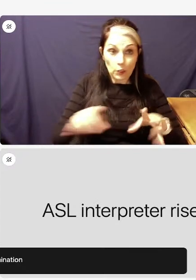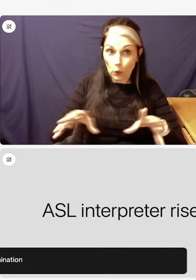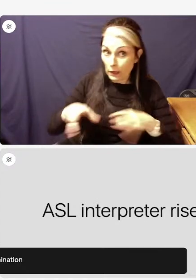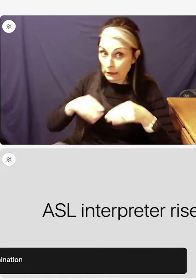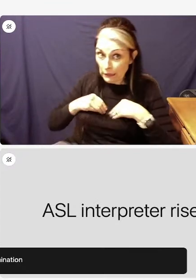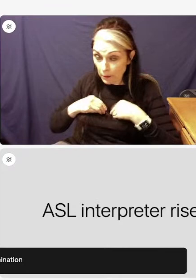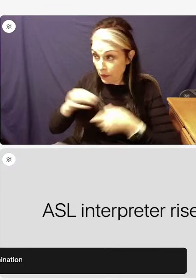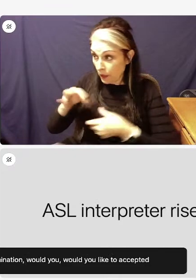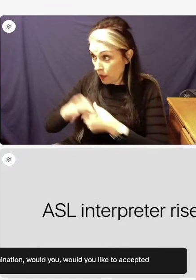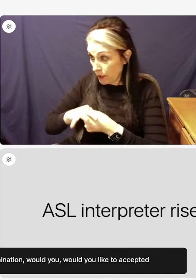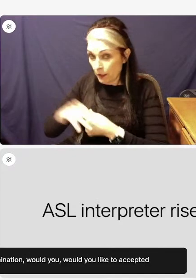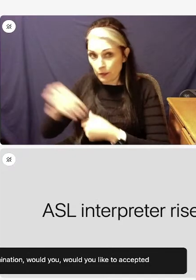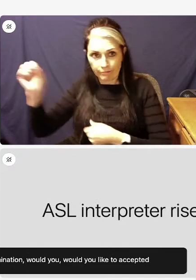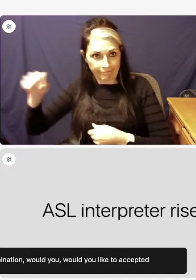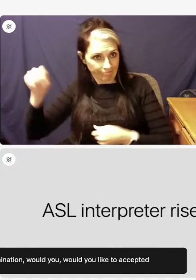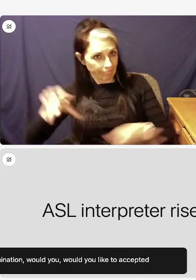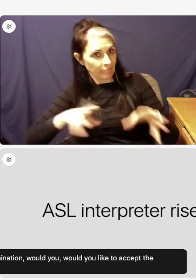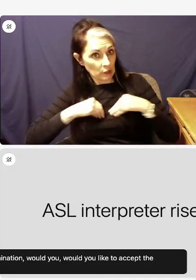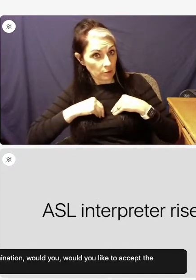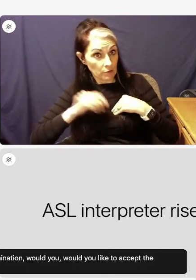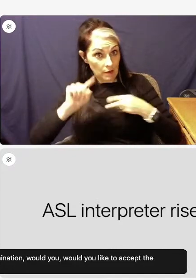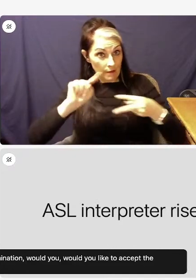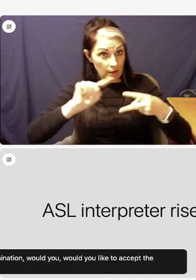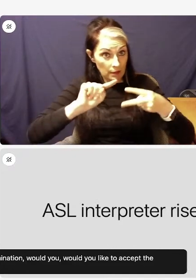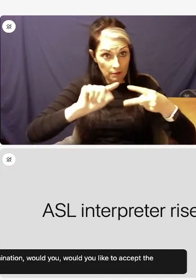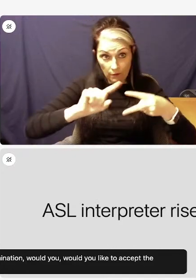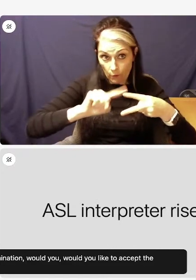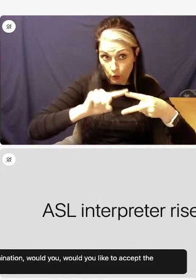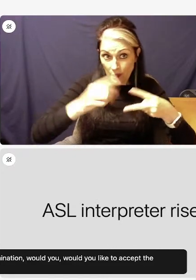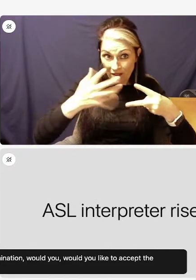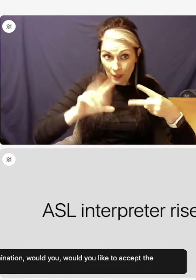nomination okay is there a second